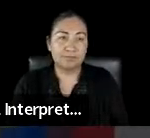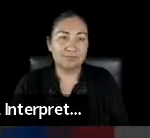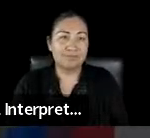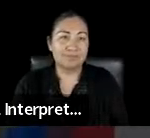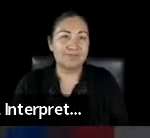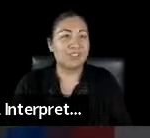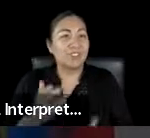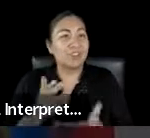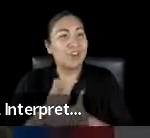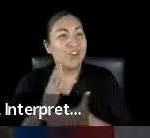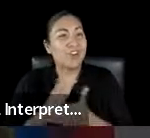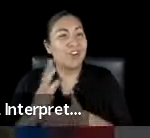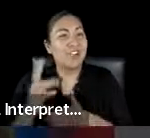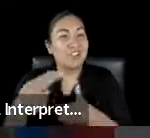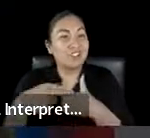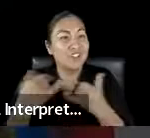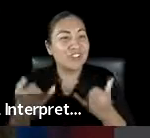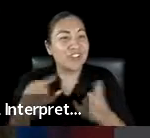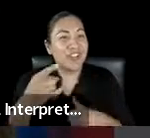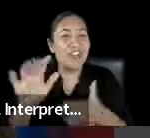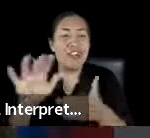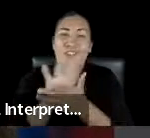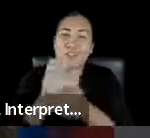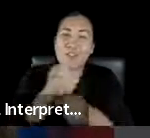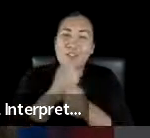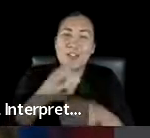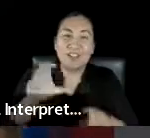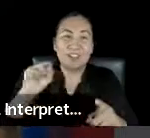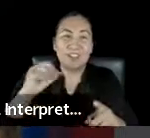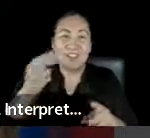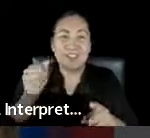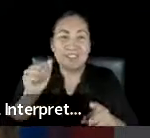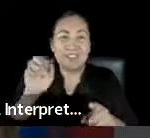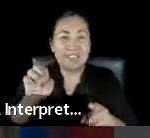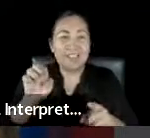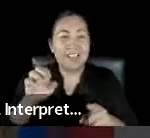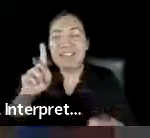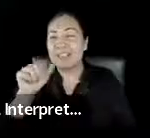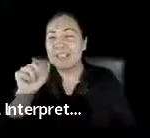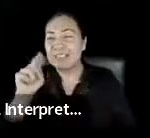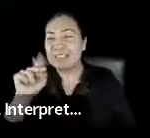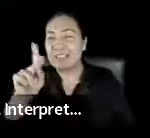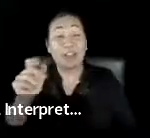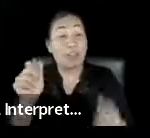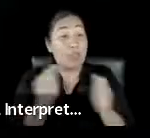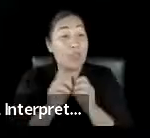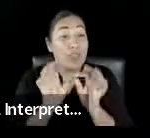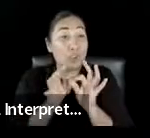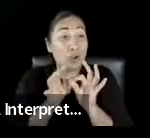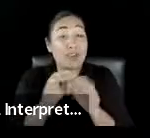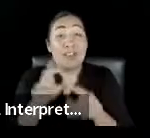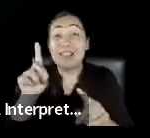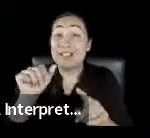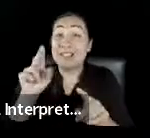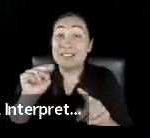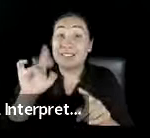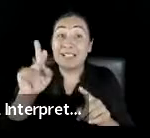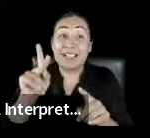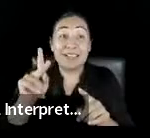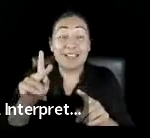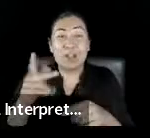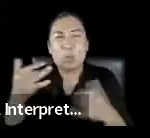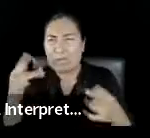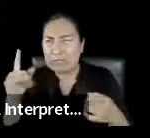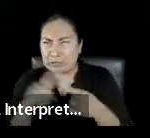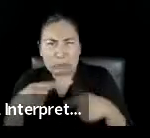All right, and joining me are filmmakers Shay and Danik with Josie helping with interpretation. Danik, and I'm going to wait